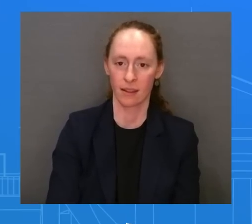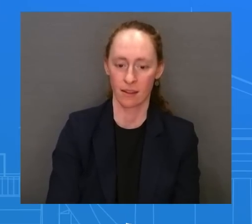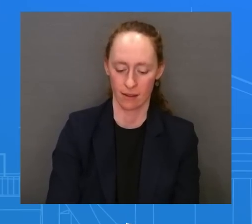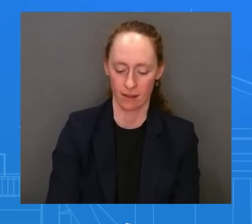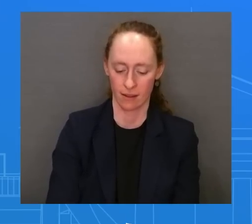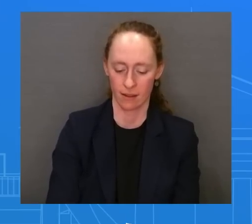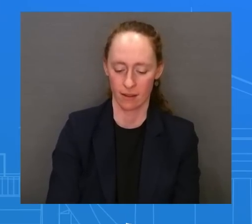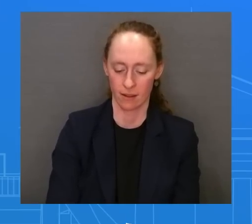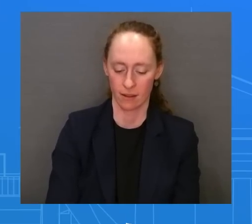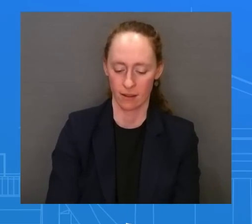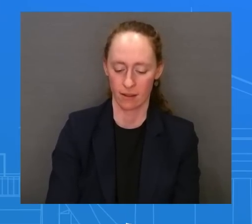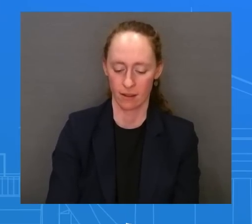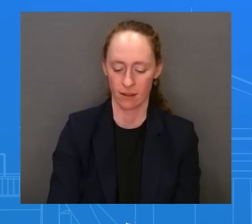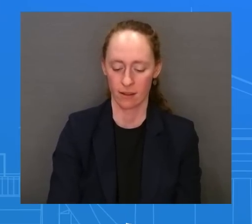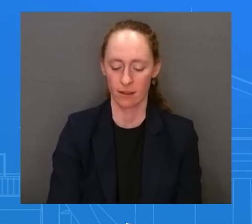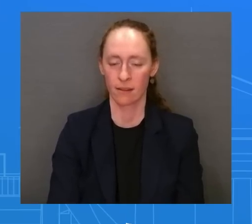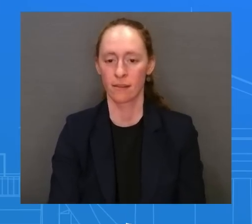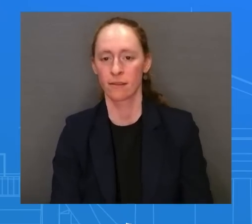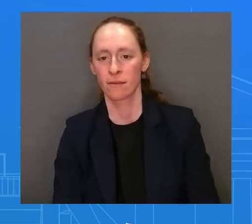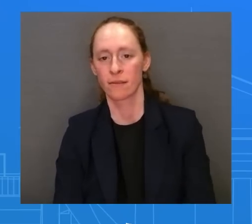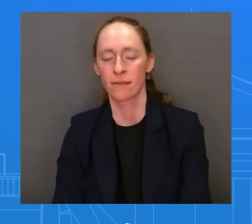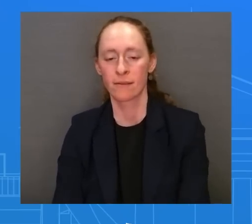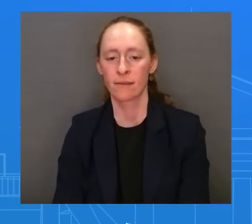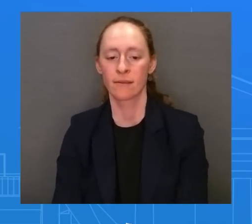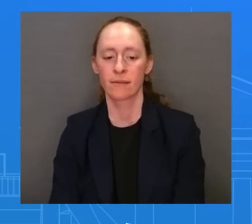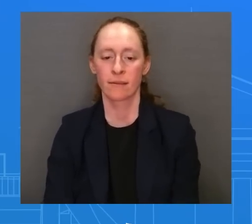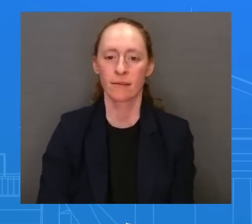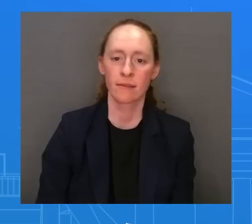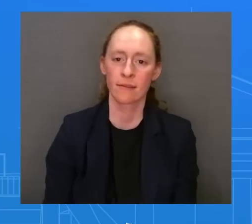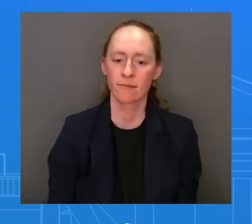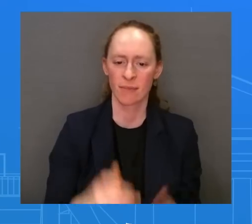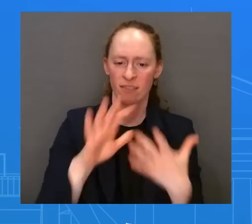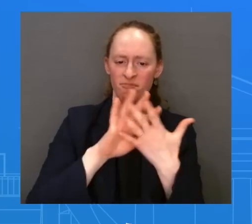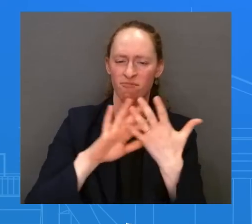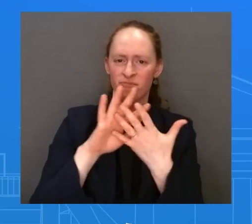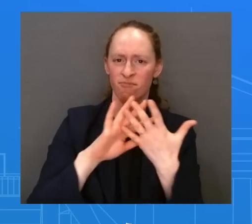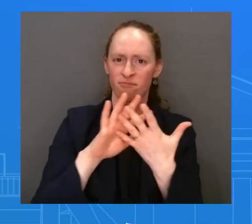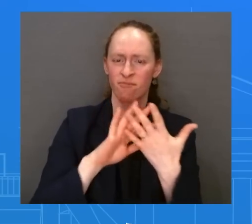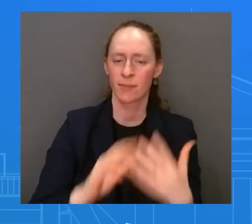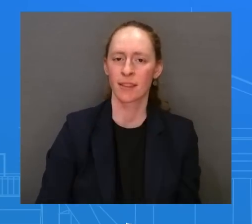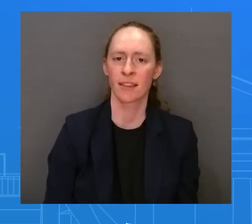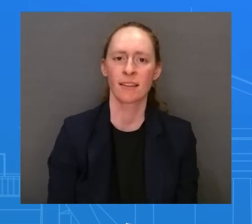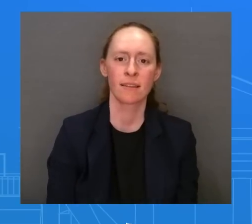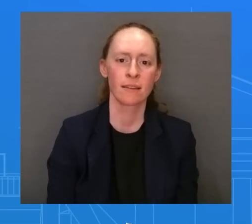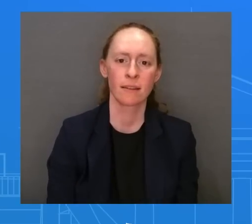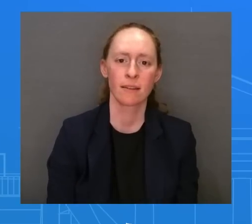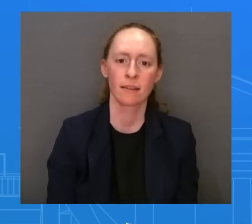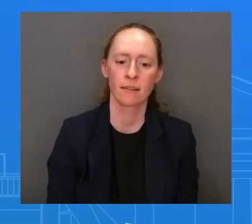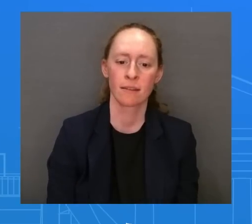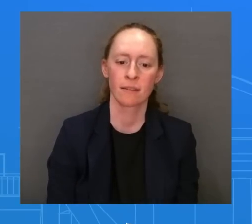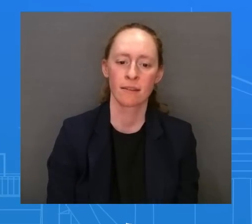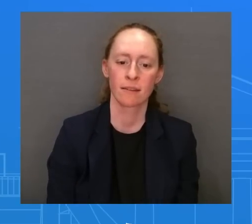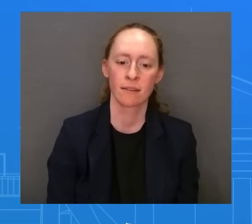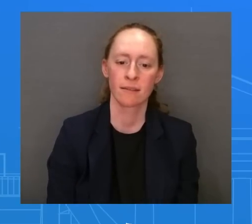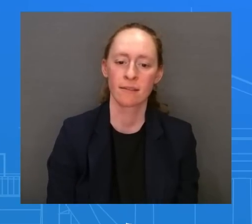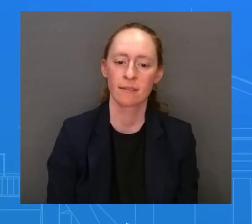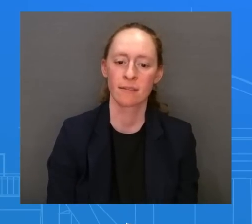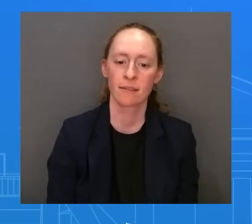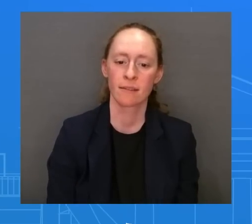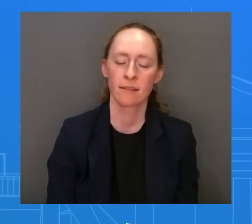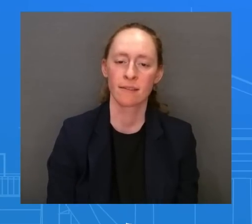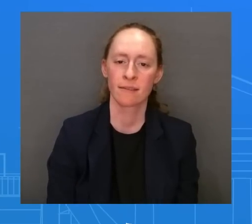U.S integrated the country's strategy includes a new policy towards China